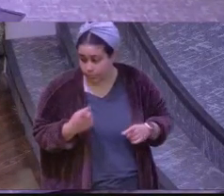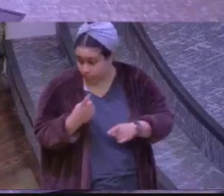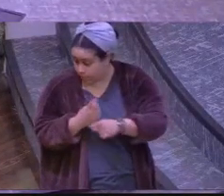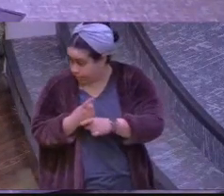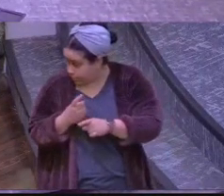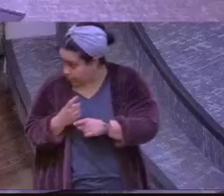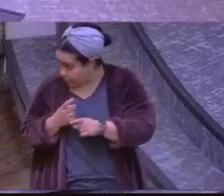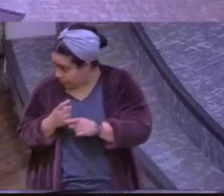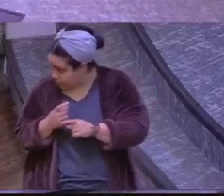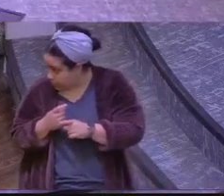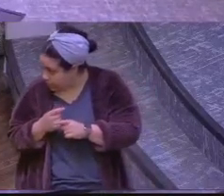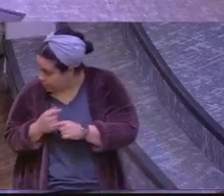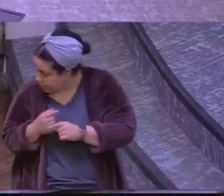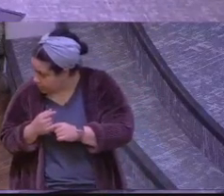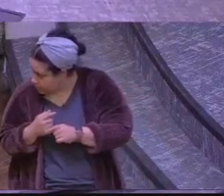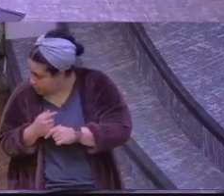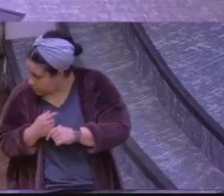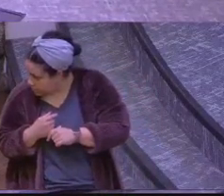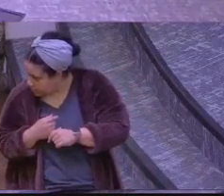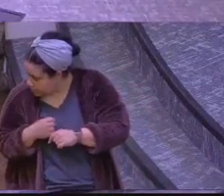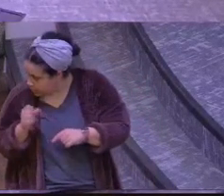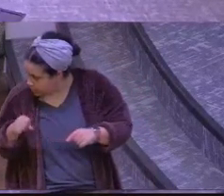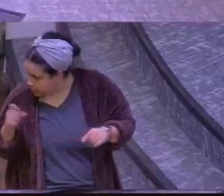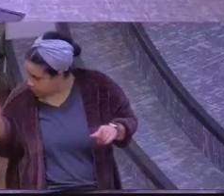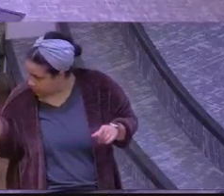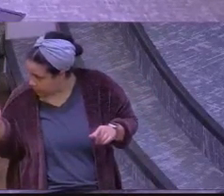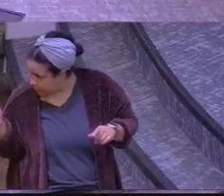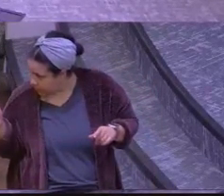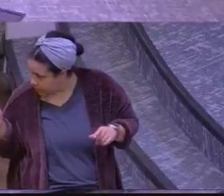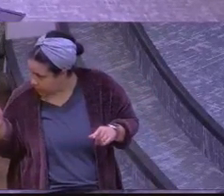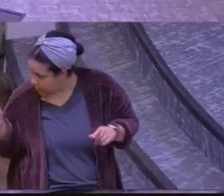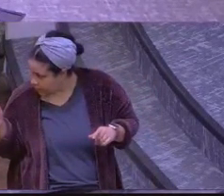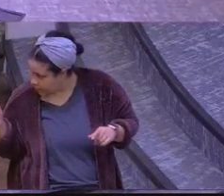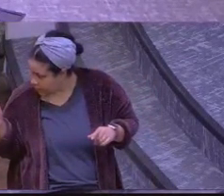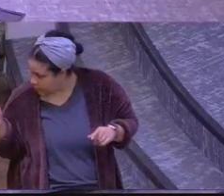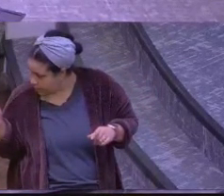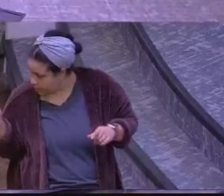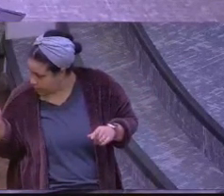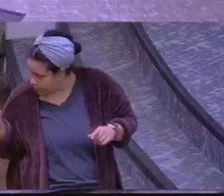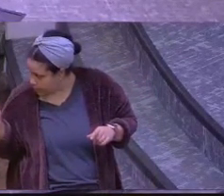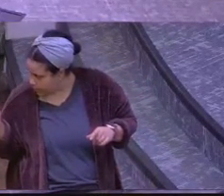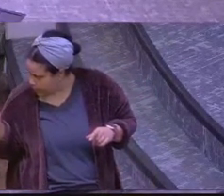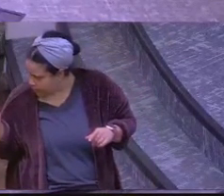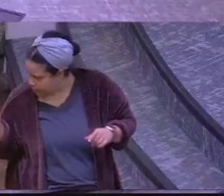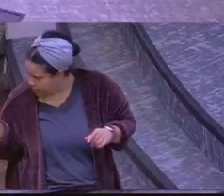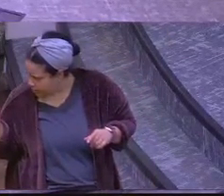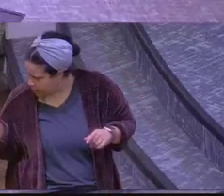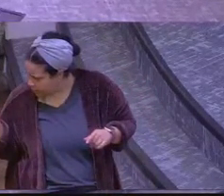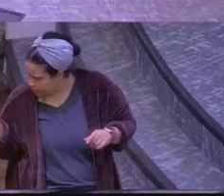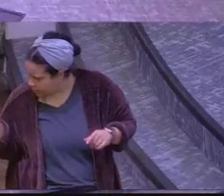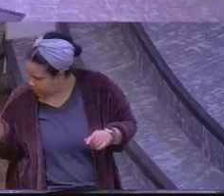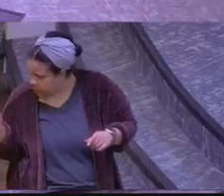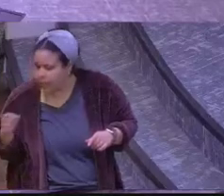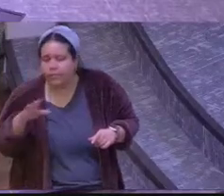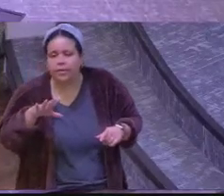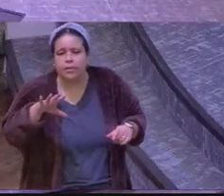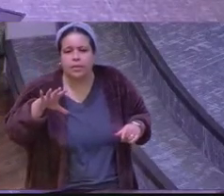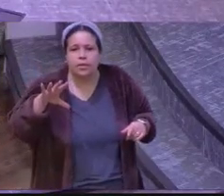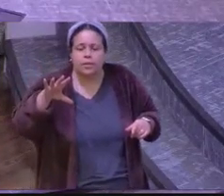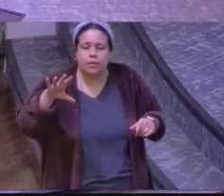up? Yes, so currently it looks like there are 57 middle